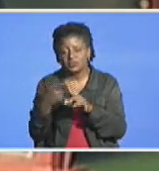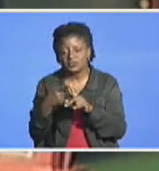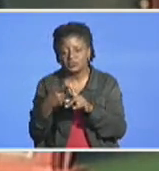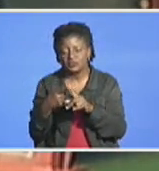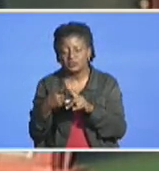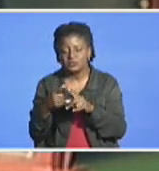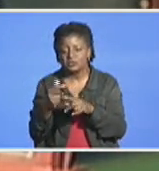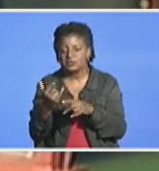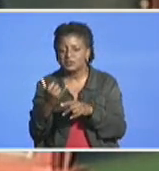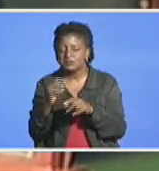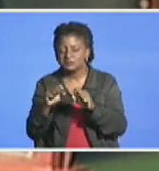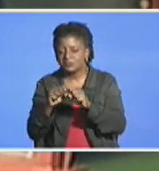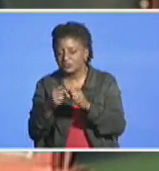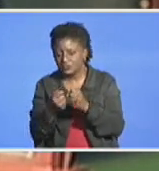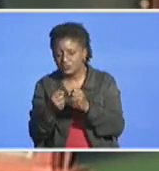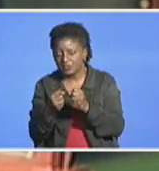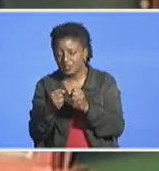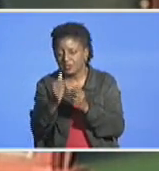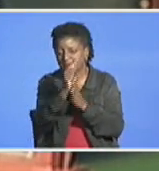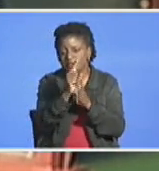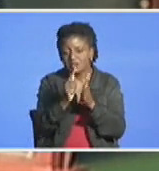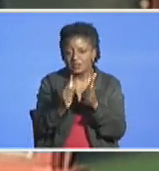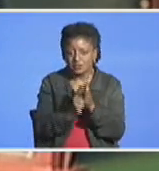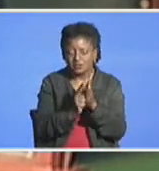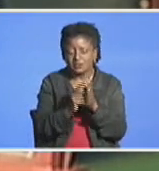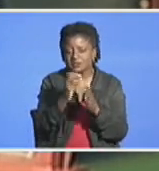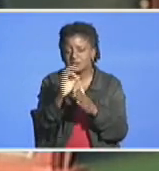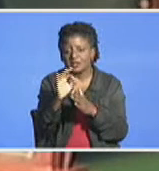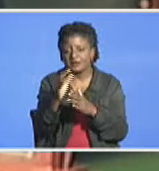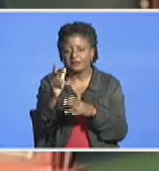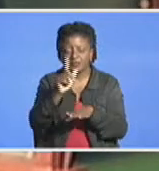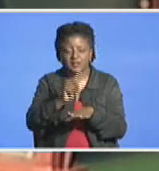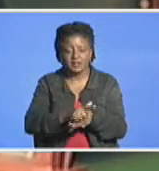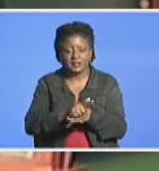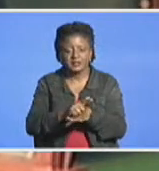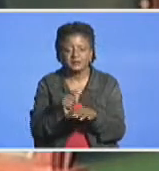disobey the laws of the land.